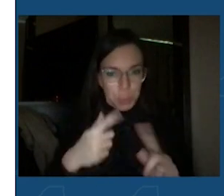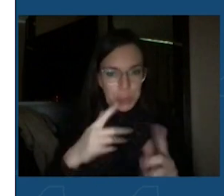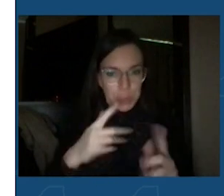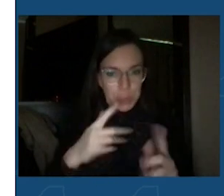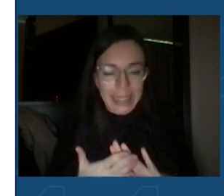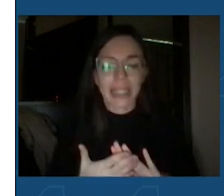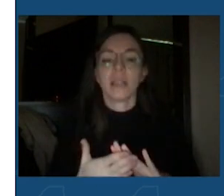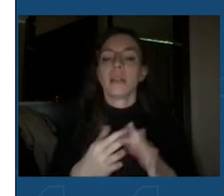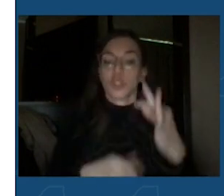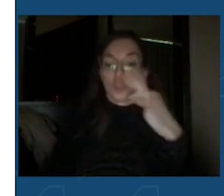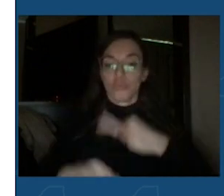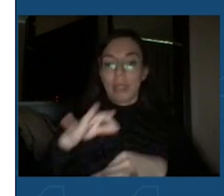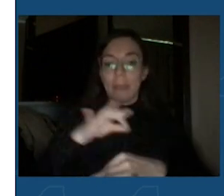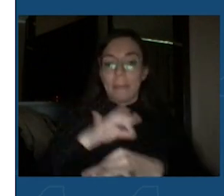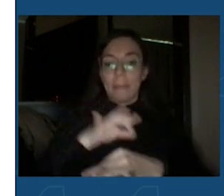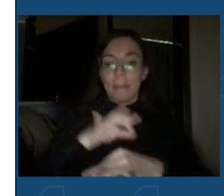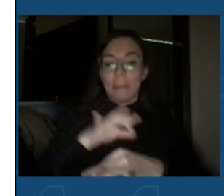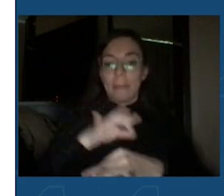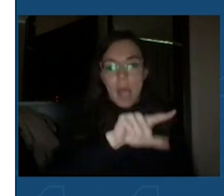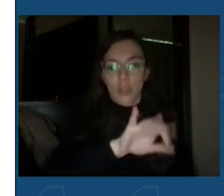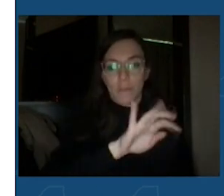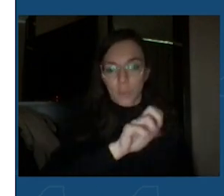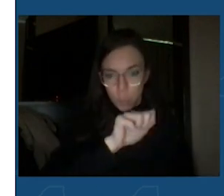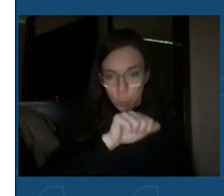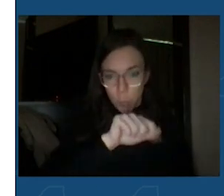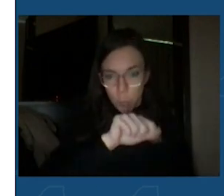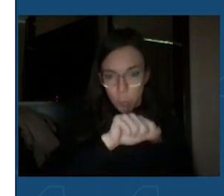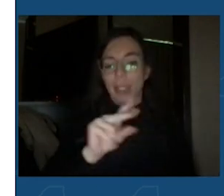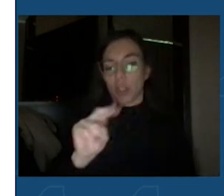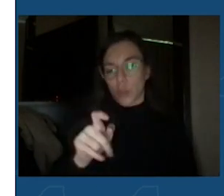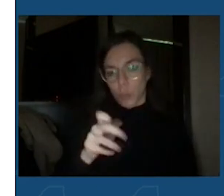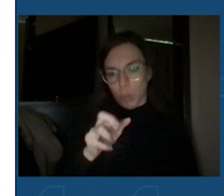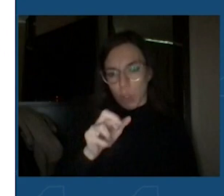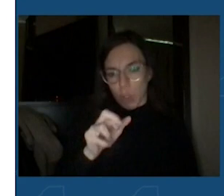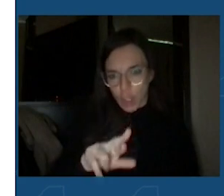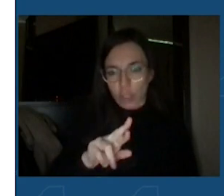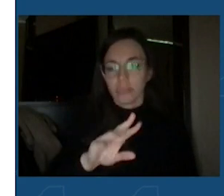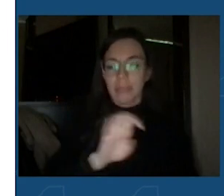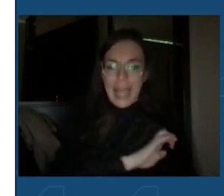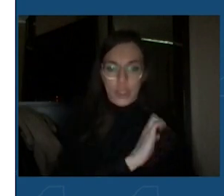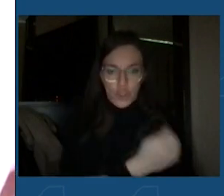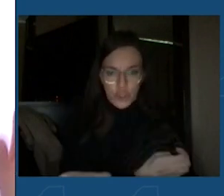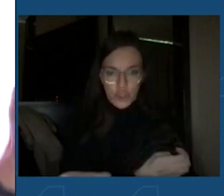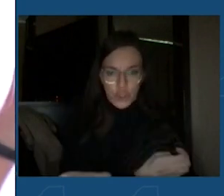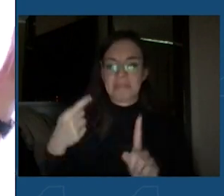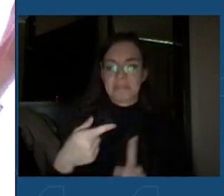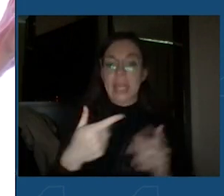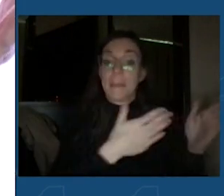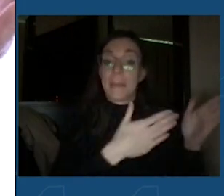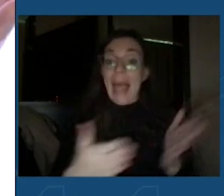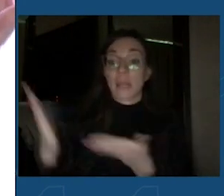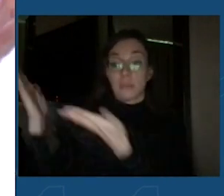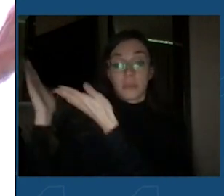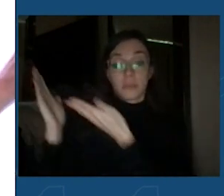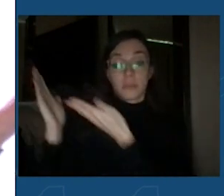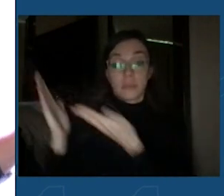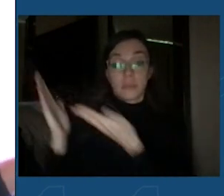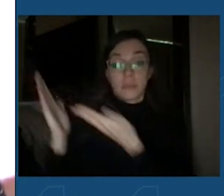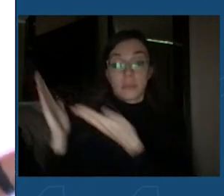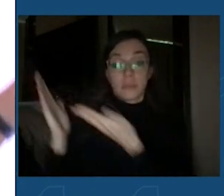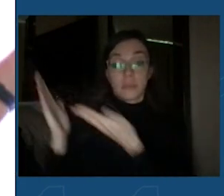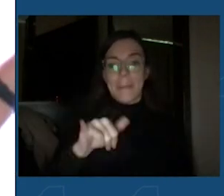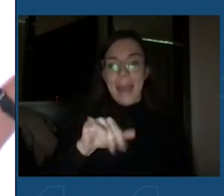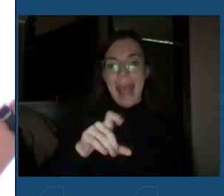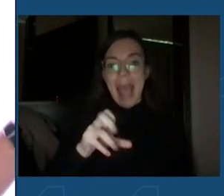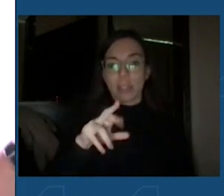fuel enterprises as well as nuclear. There was a plan to bring power from Hydro-Quebec down the Champlain.